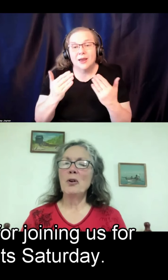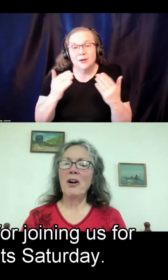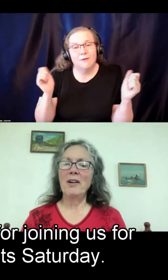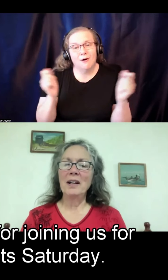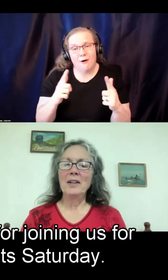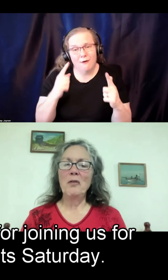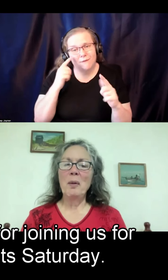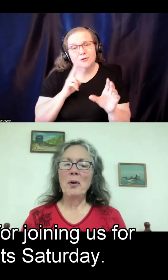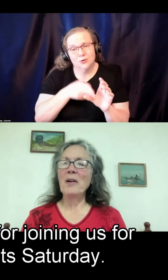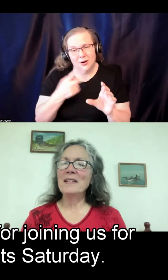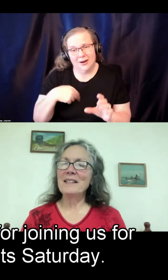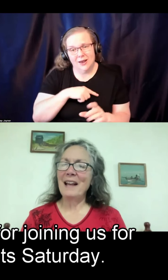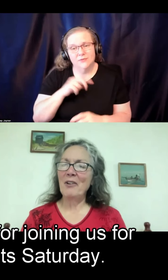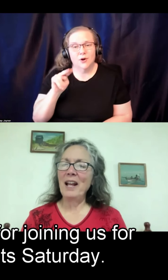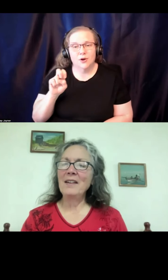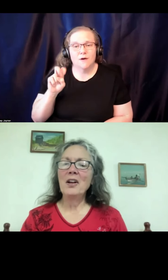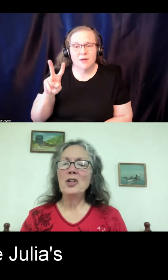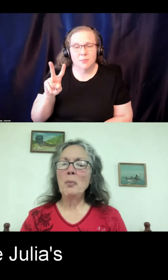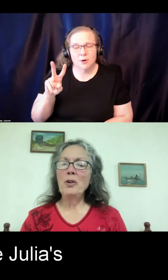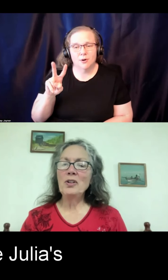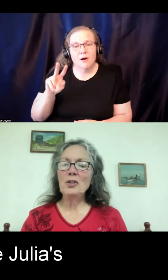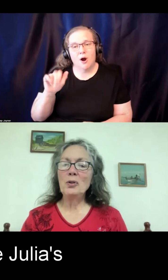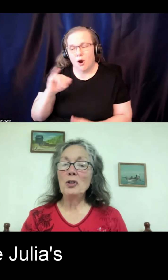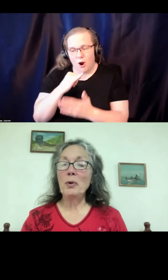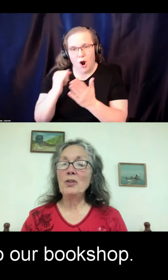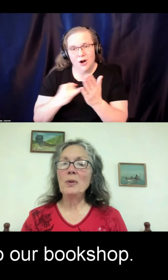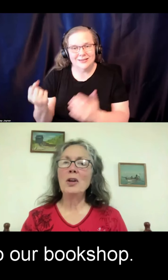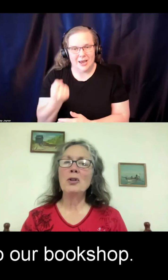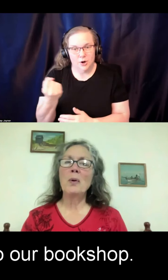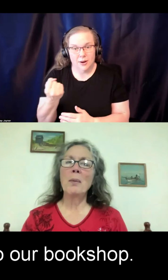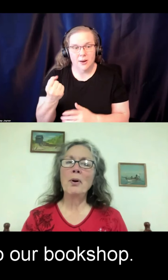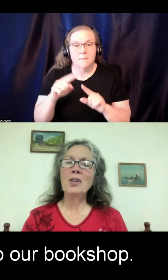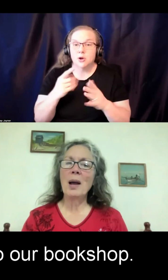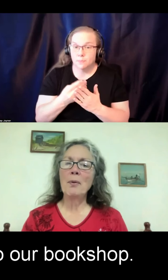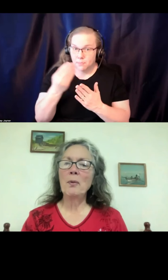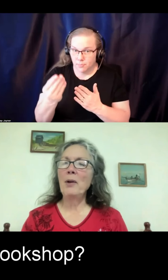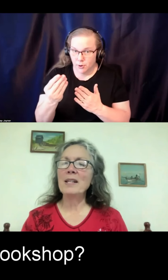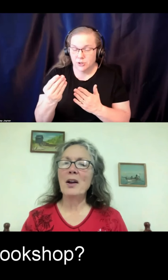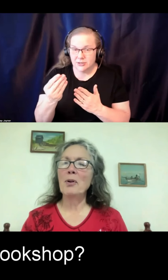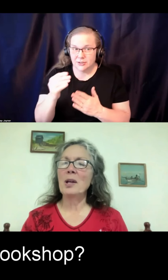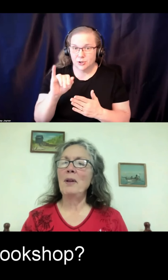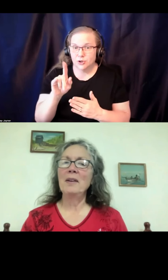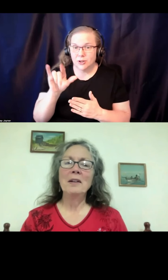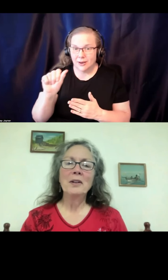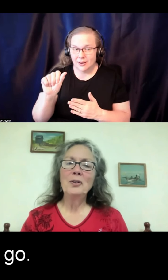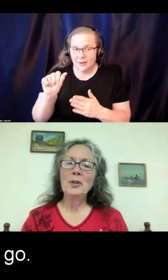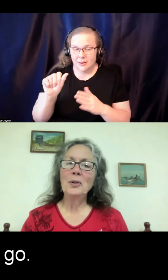us for our November Arts Saturday. To purchase Julia's books, you can go to our bookshop. Where is our